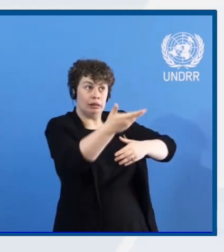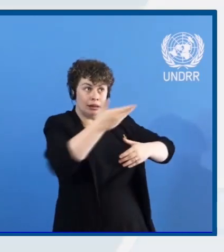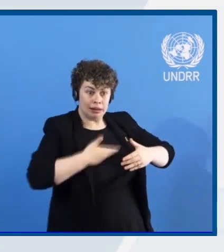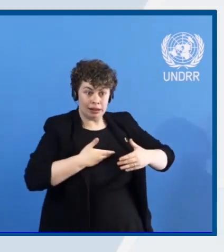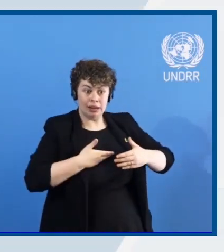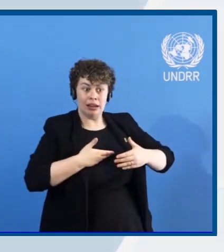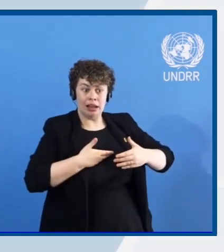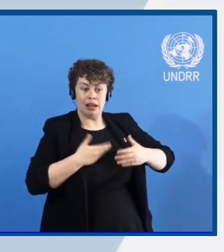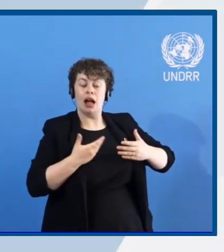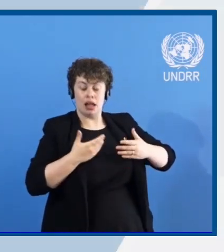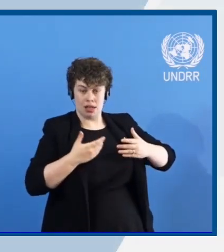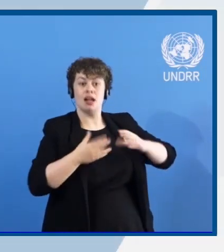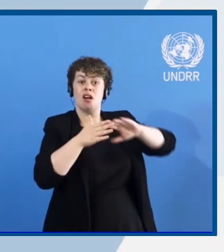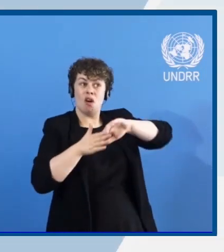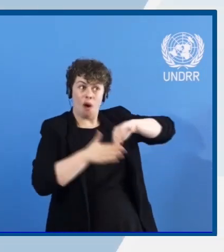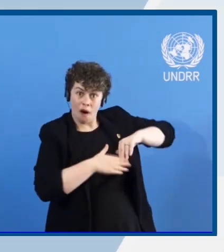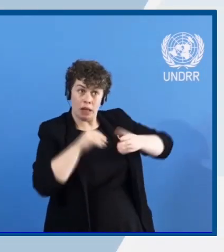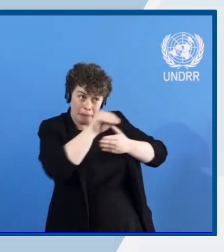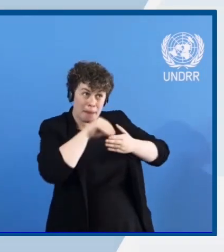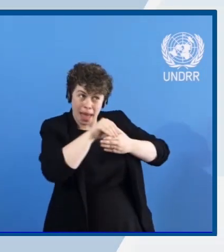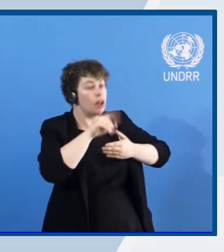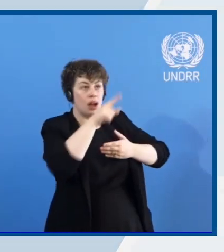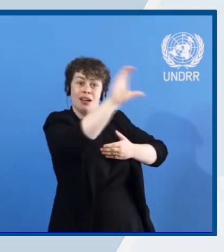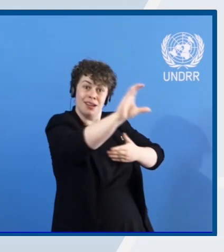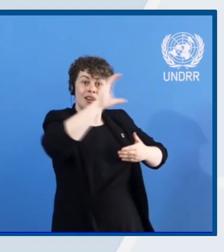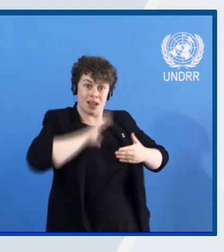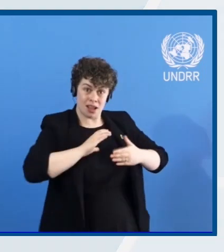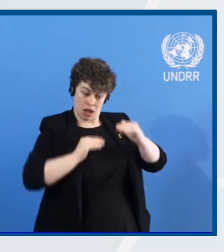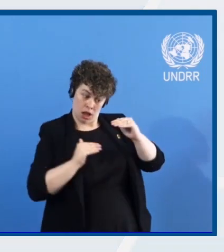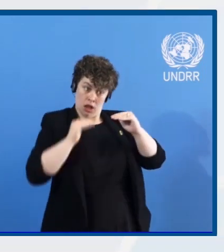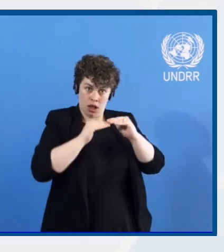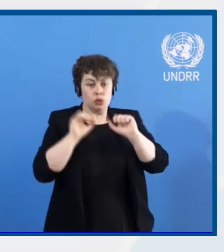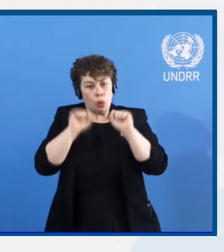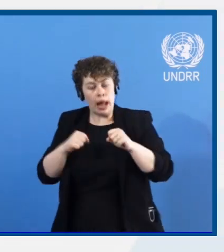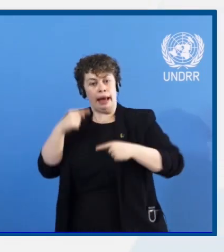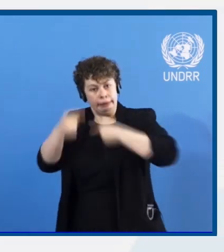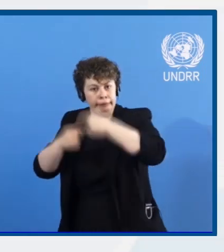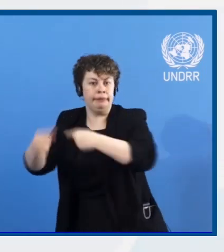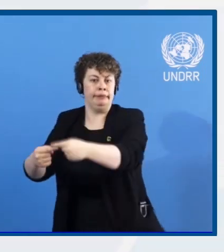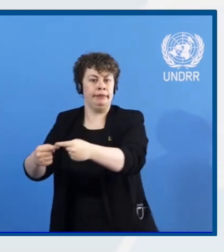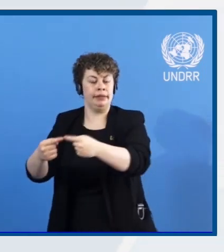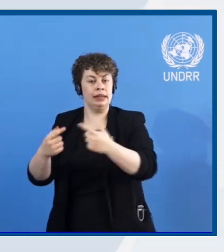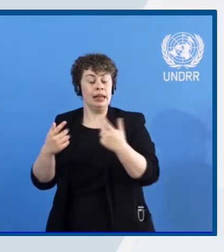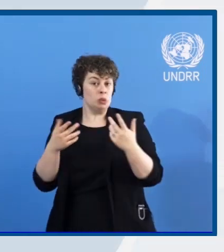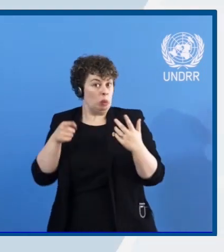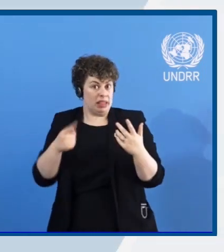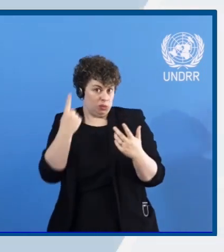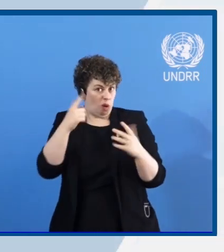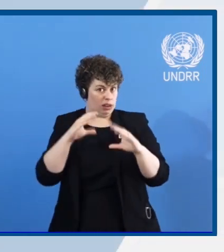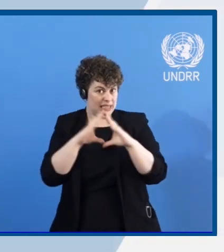successfully implemented. Italian, German debt that were put, into development projects. So